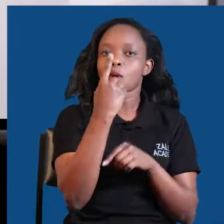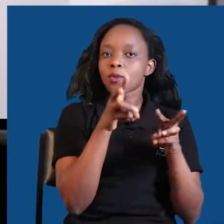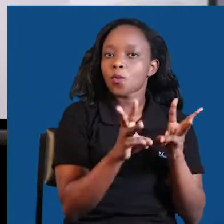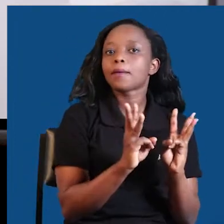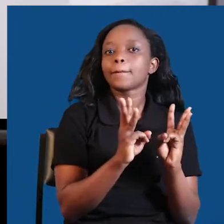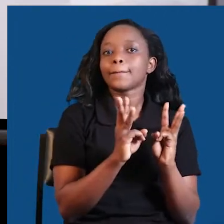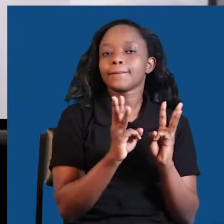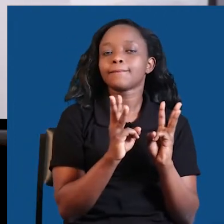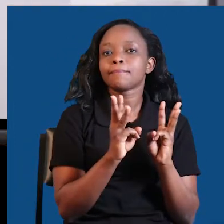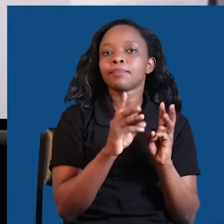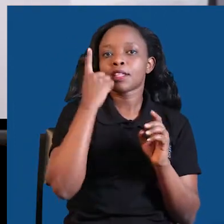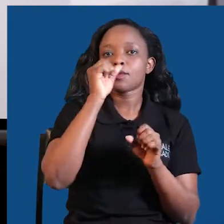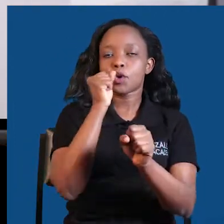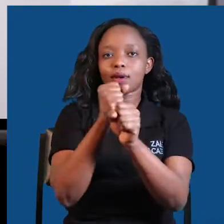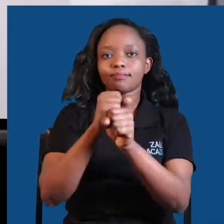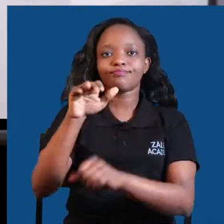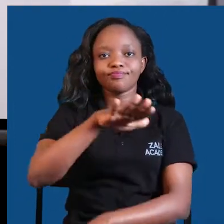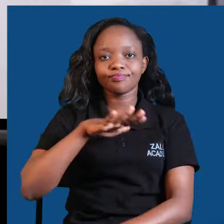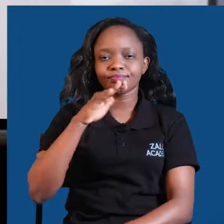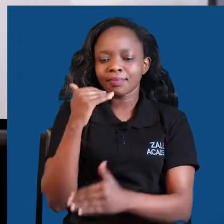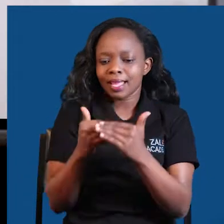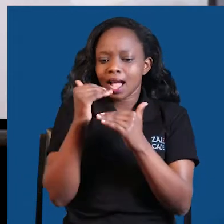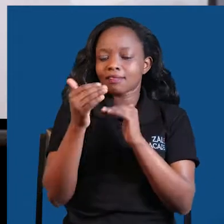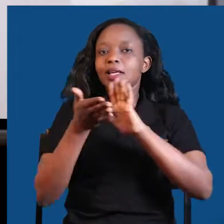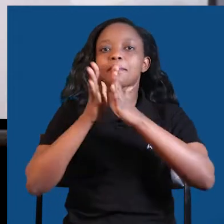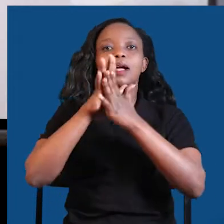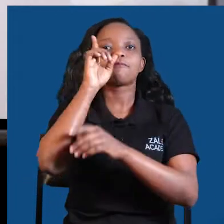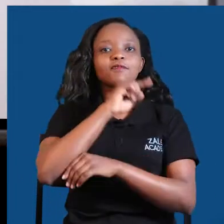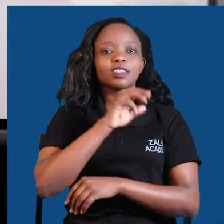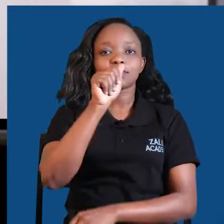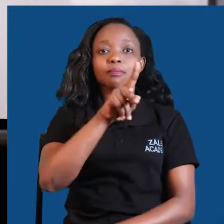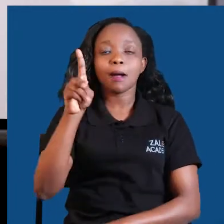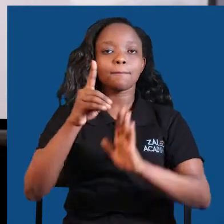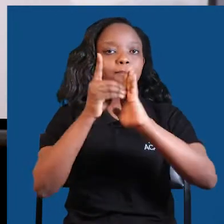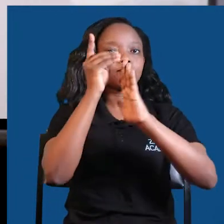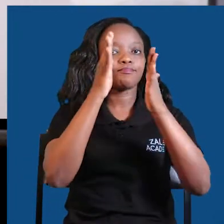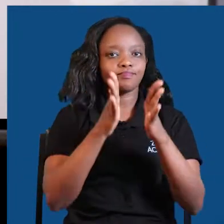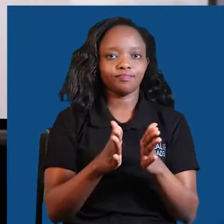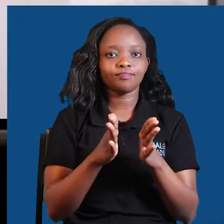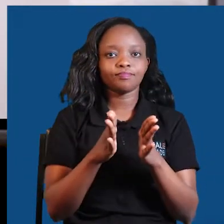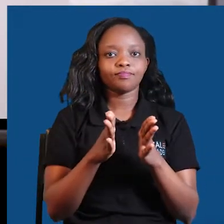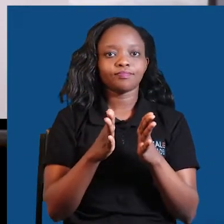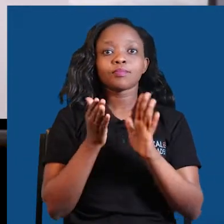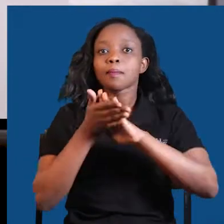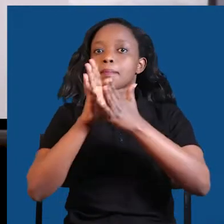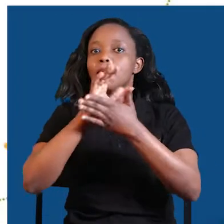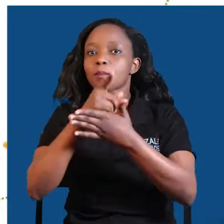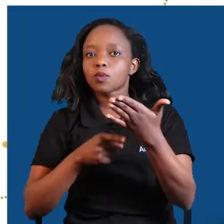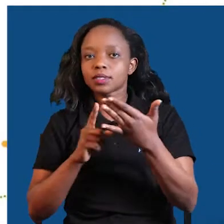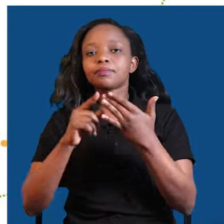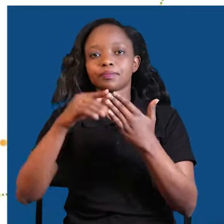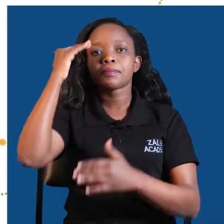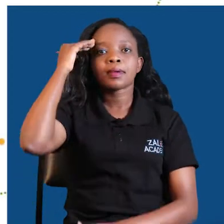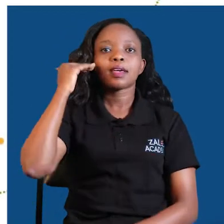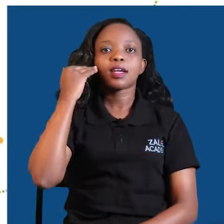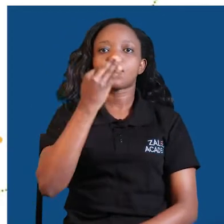that's one way to take your career path. After you have become a mobile application developer, you